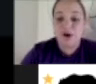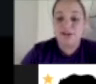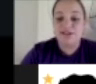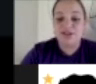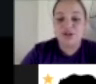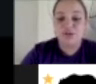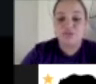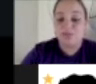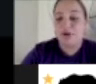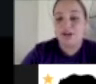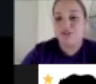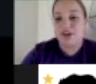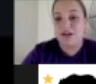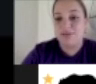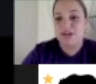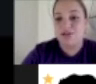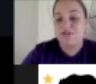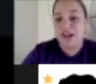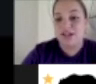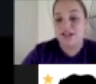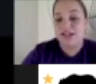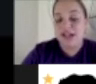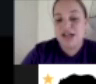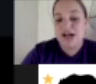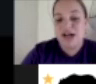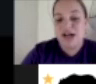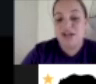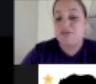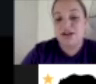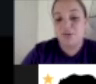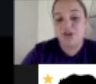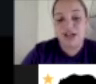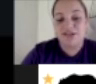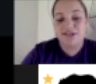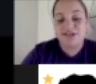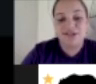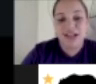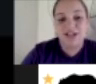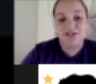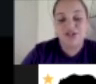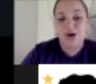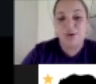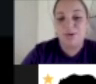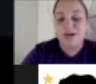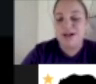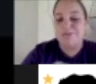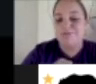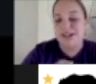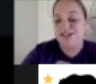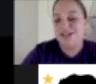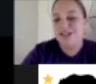his promise to reproductive freedom and to advance and expand abortion access in the state. So